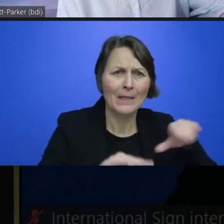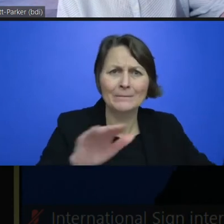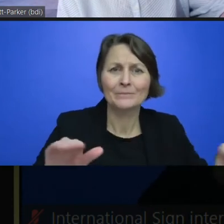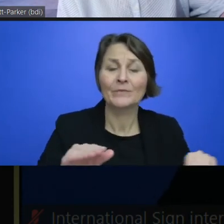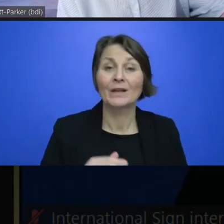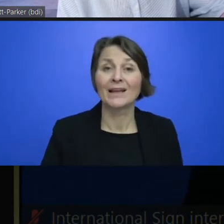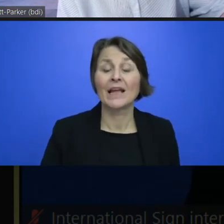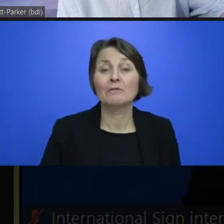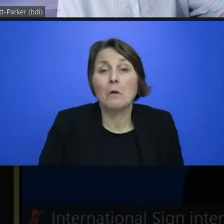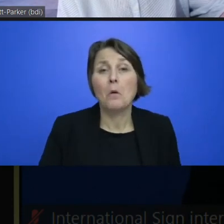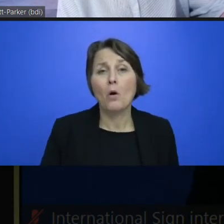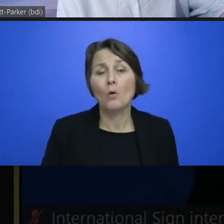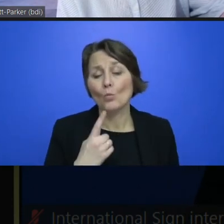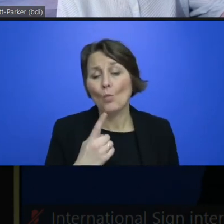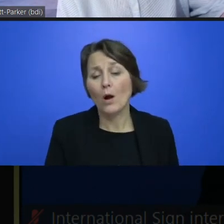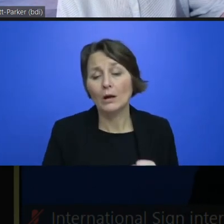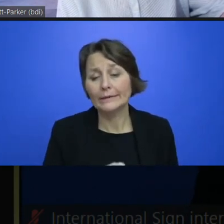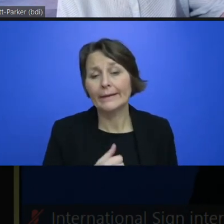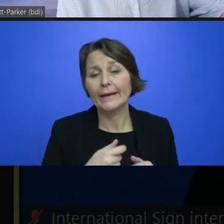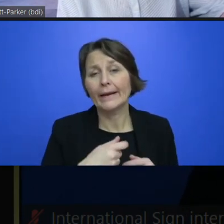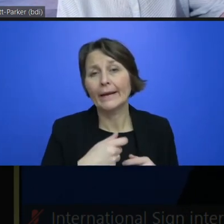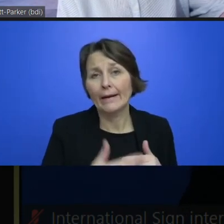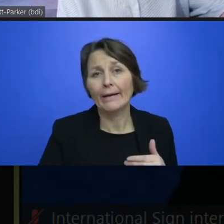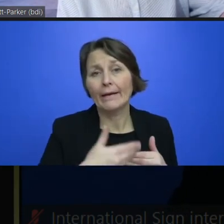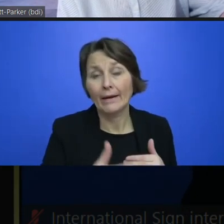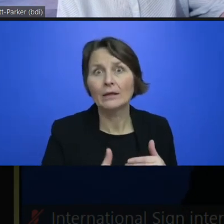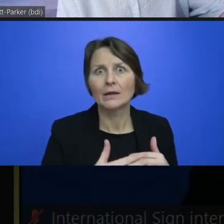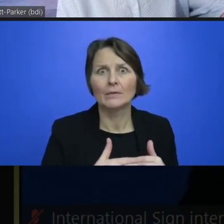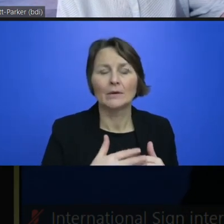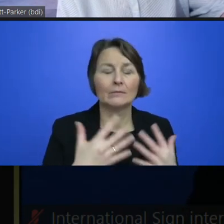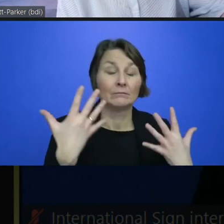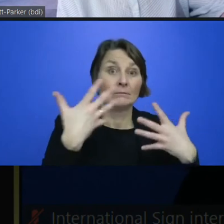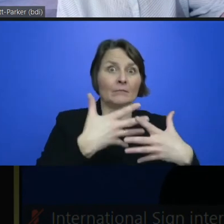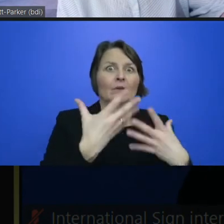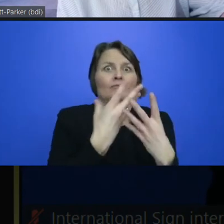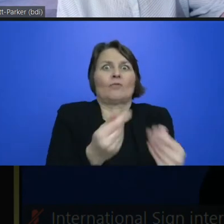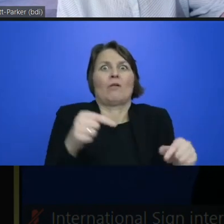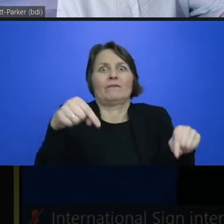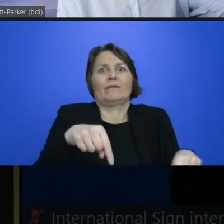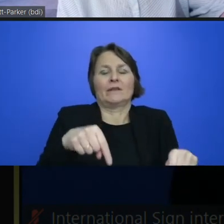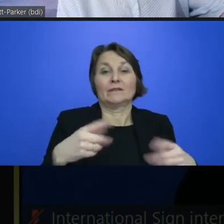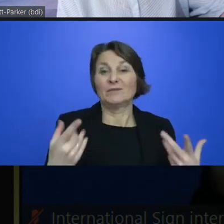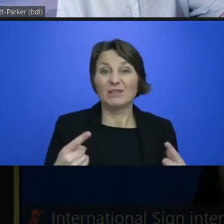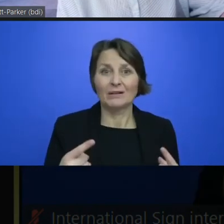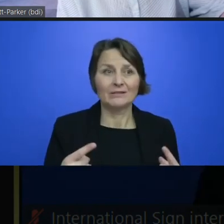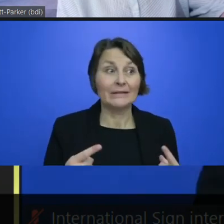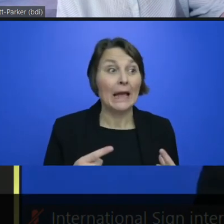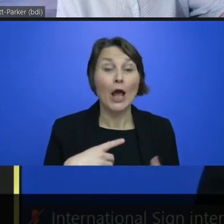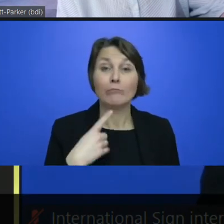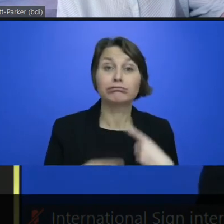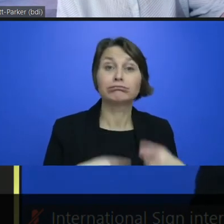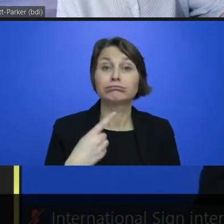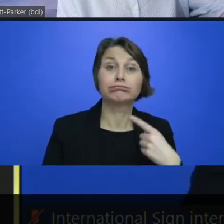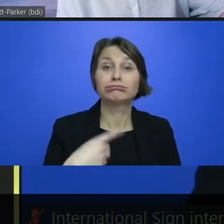1 more year, this will be much more difficult to tackle. Because everything will become operational at that time,